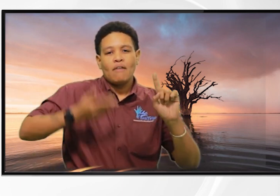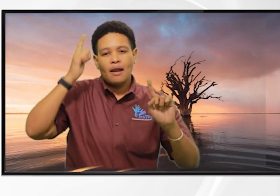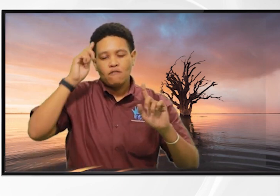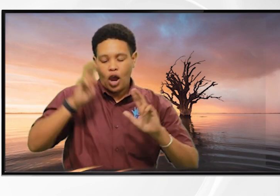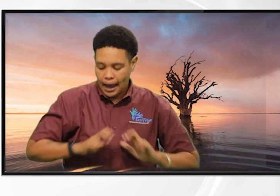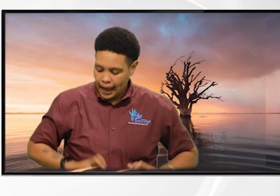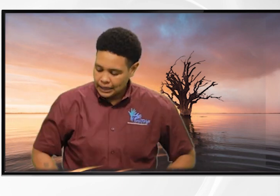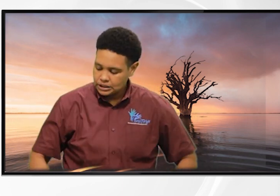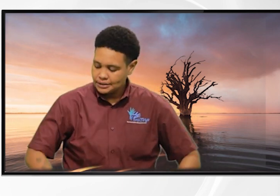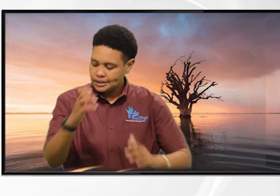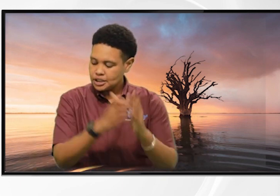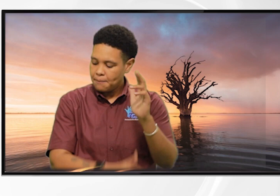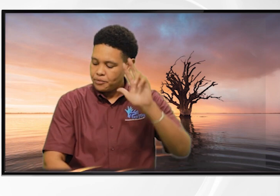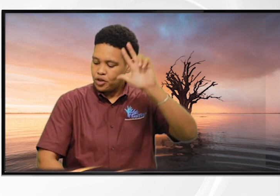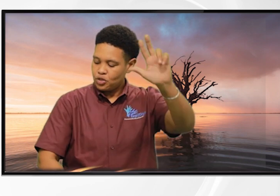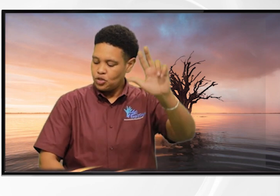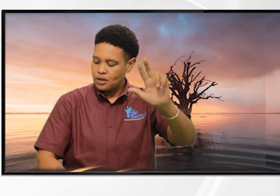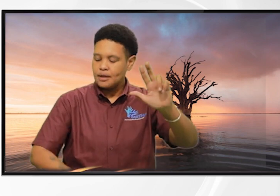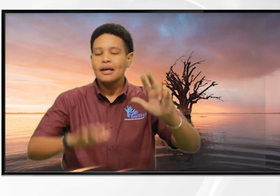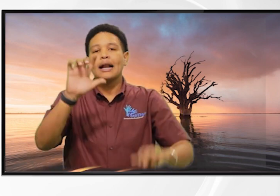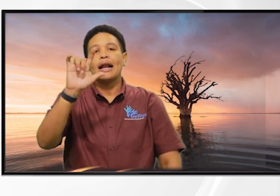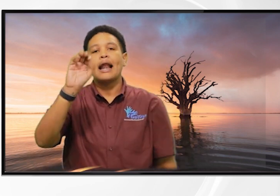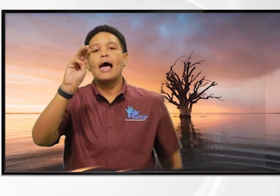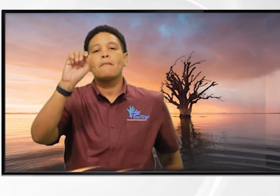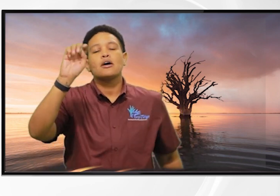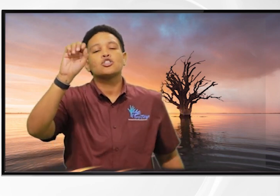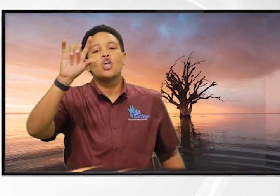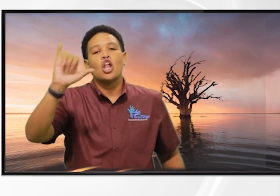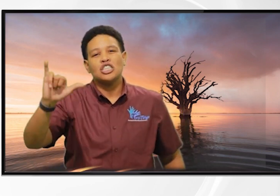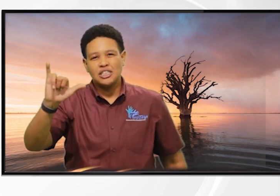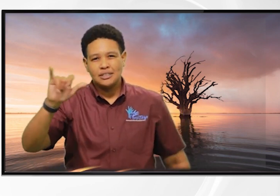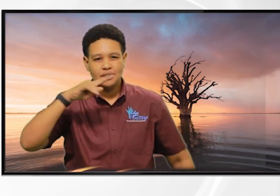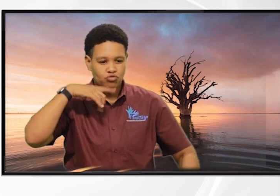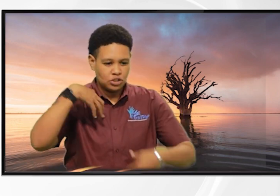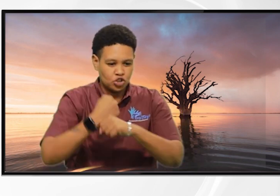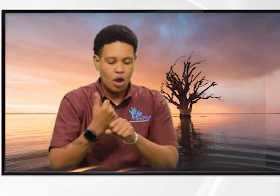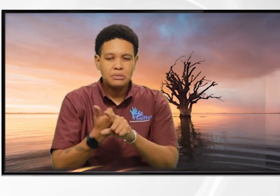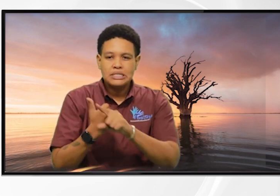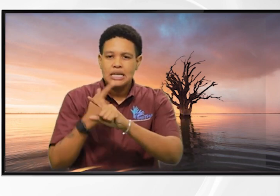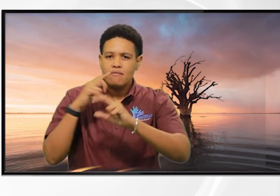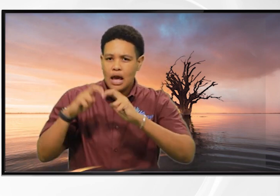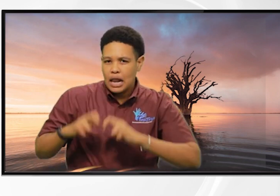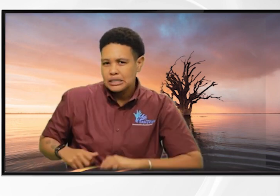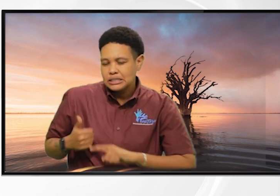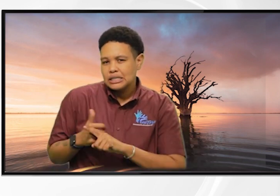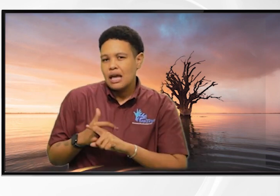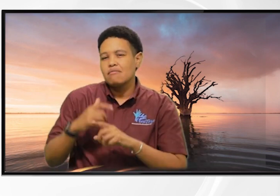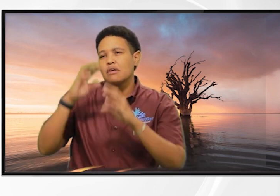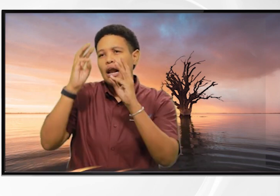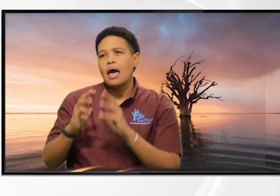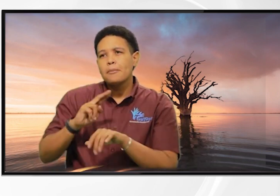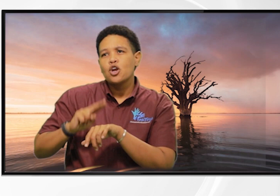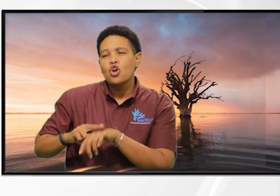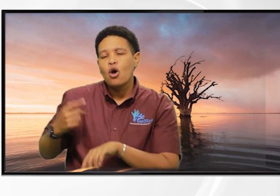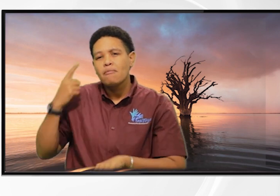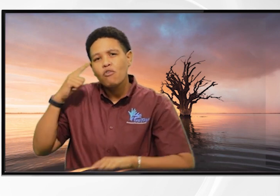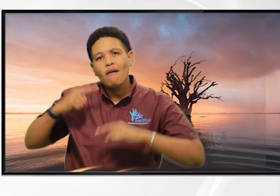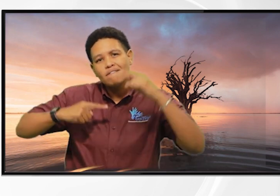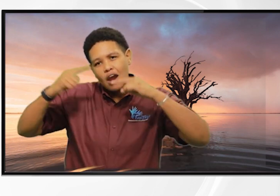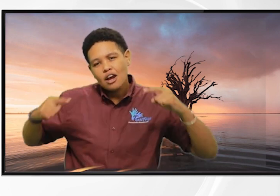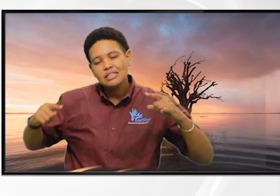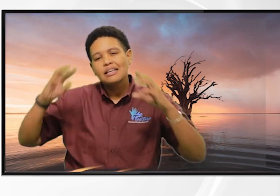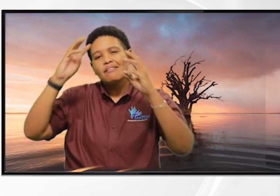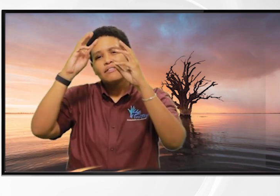analysis. Chapter 3, Climatology, Summary, an analysis of climate norms for a variety of